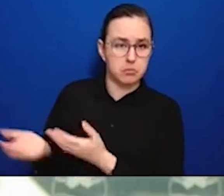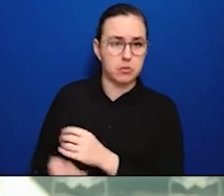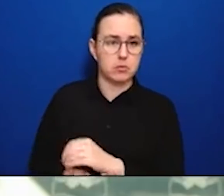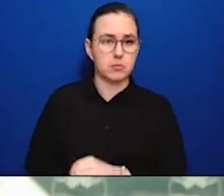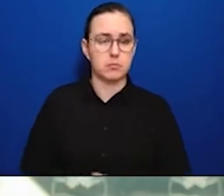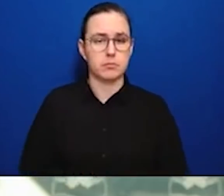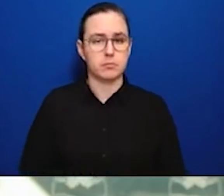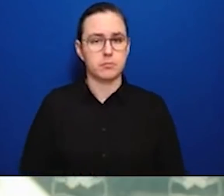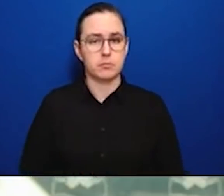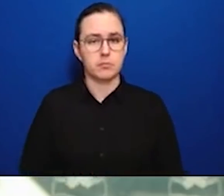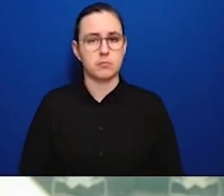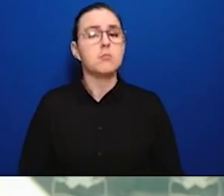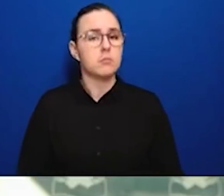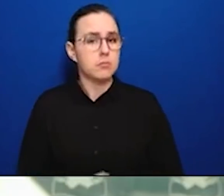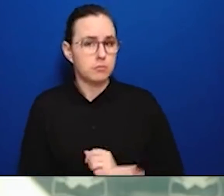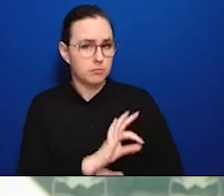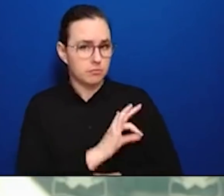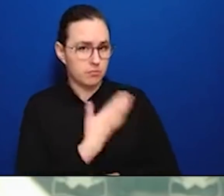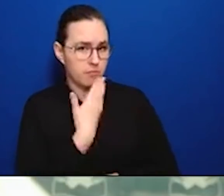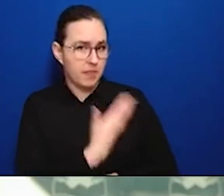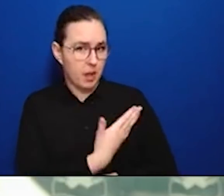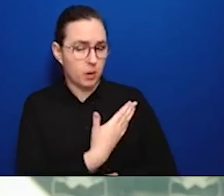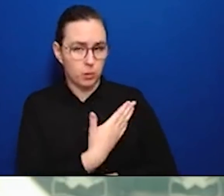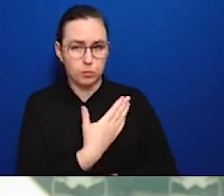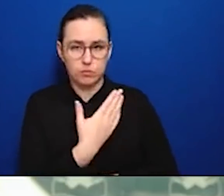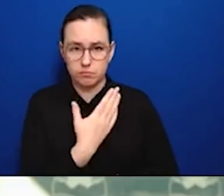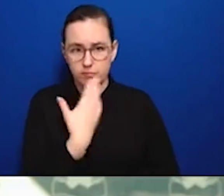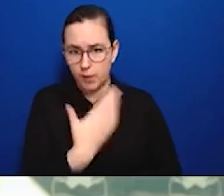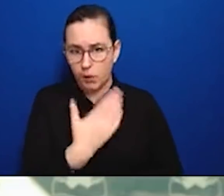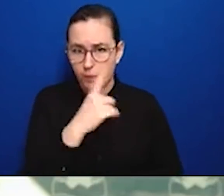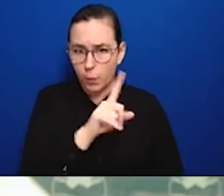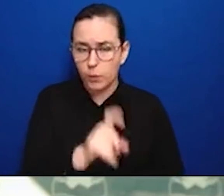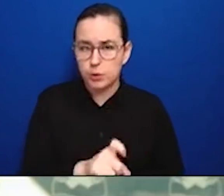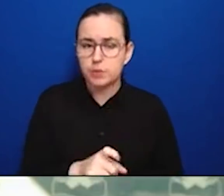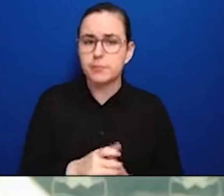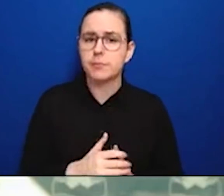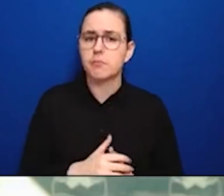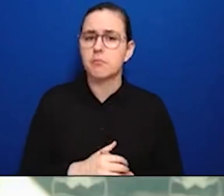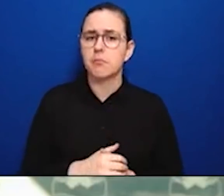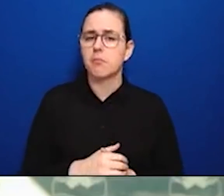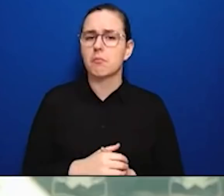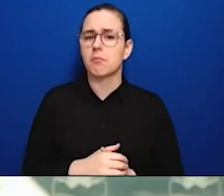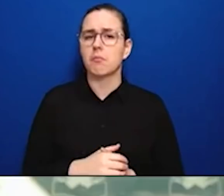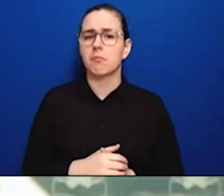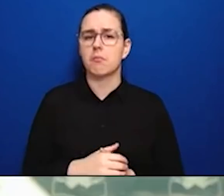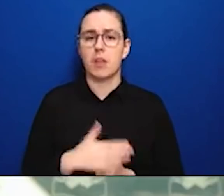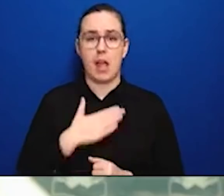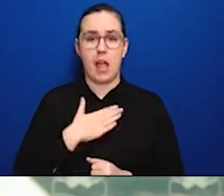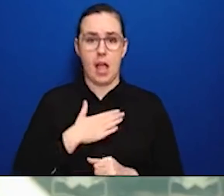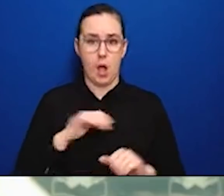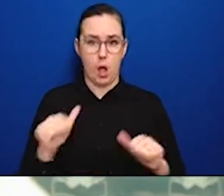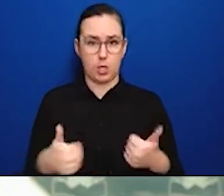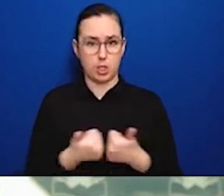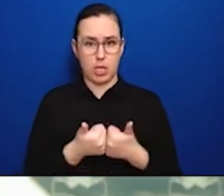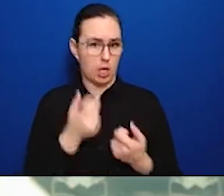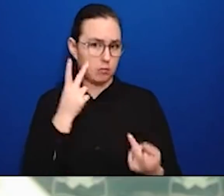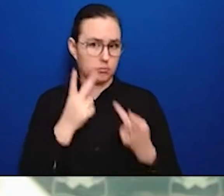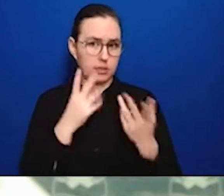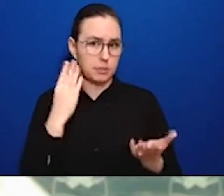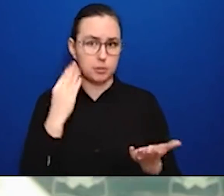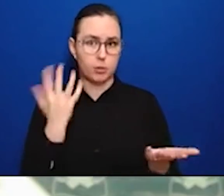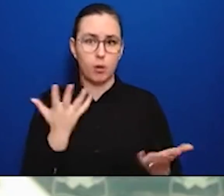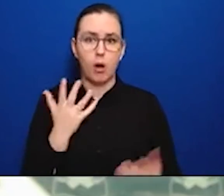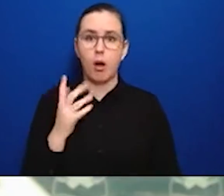No, thanks for that question, Mike. I think the challenge that we are seeing is that it's not just Omicron, but